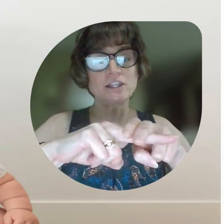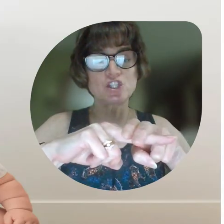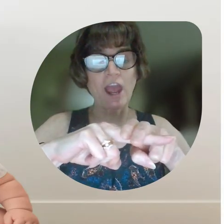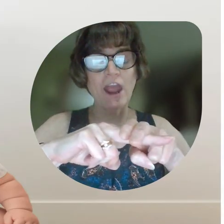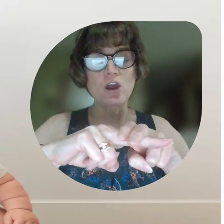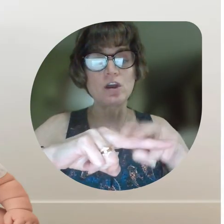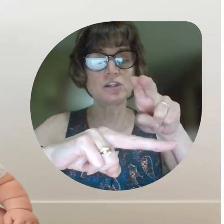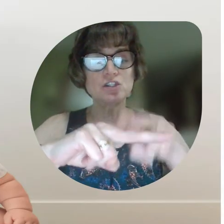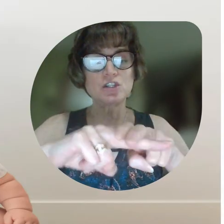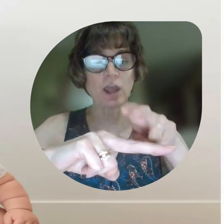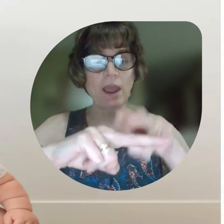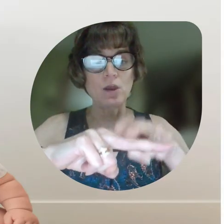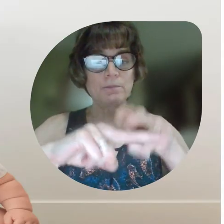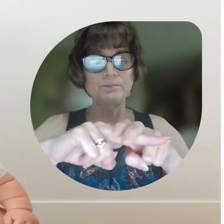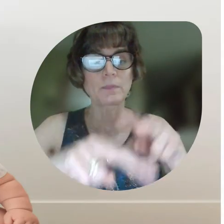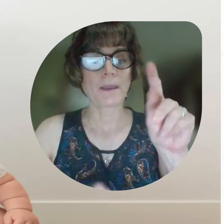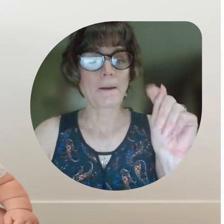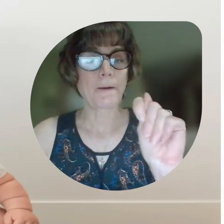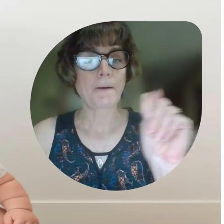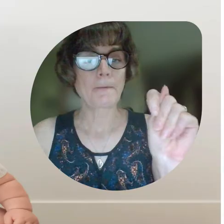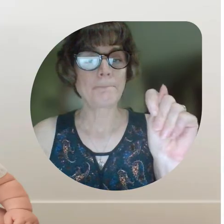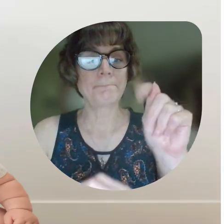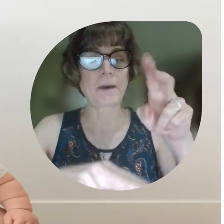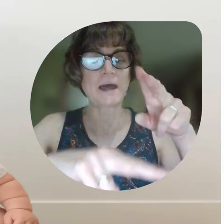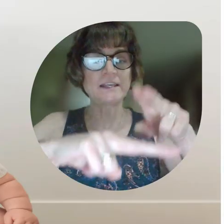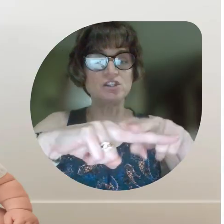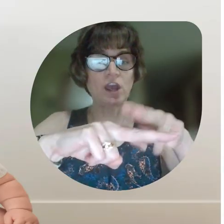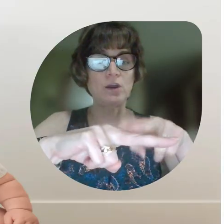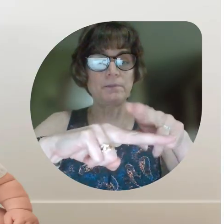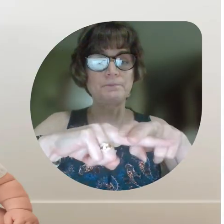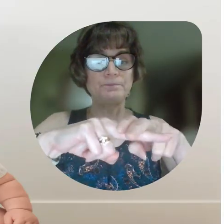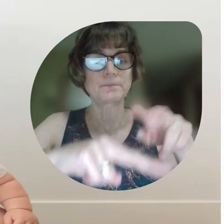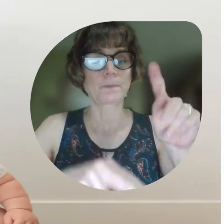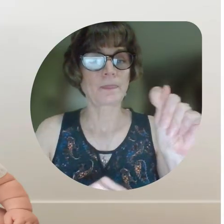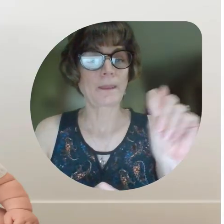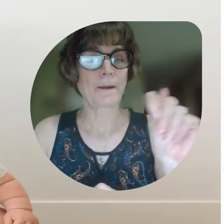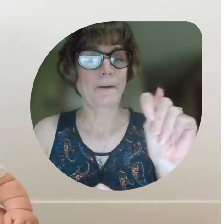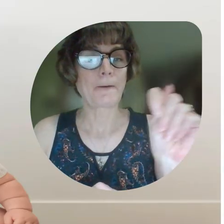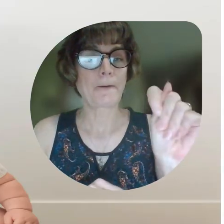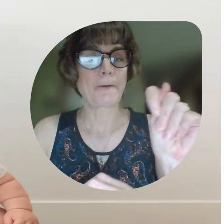sitting on a chair. Chair. Potty chair.